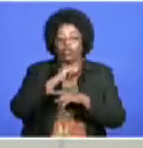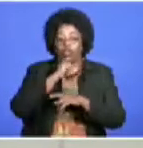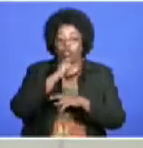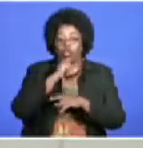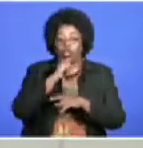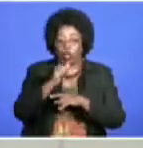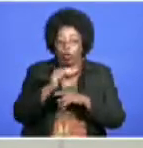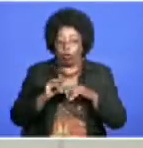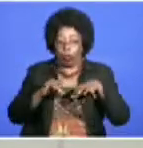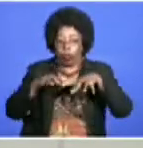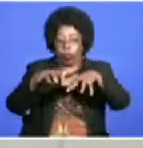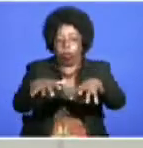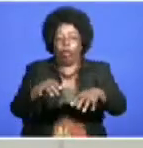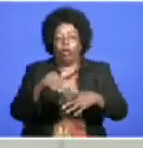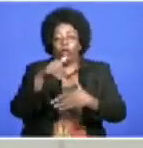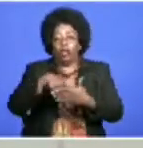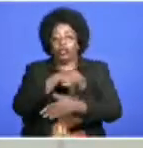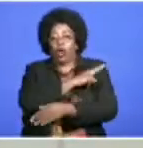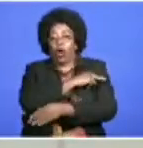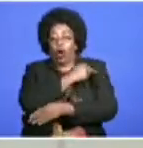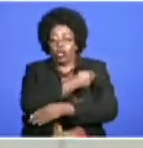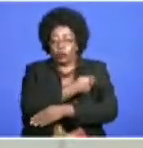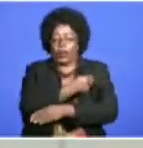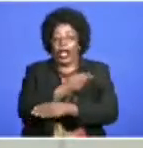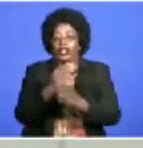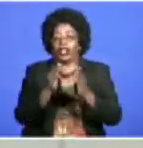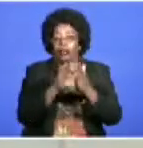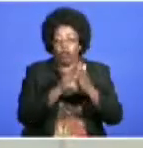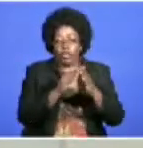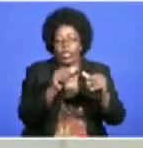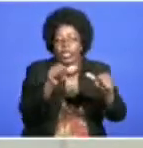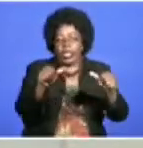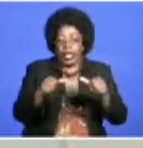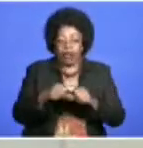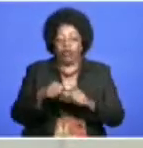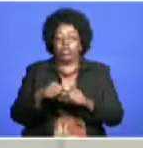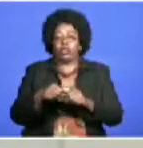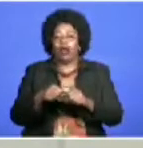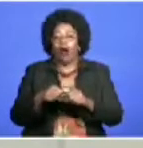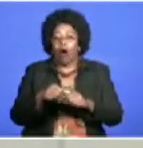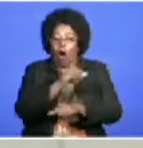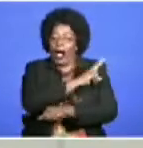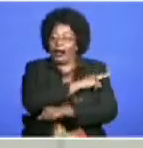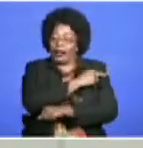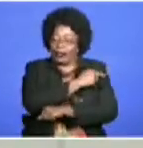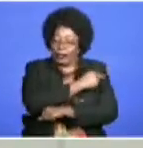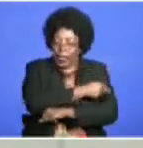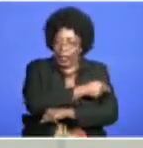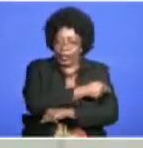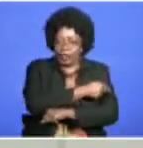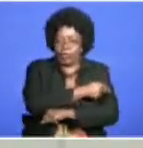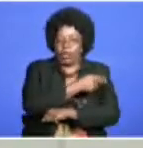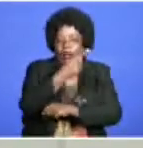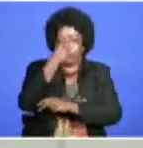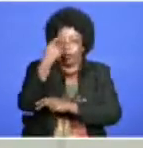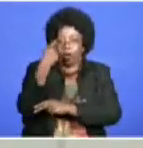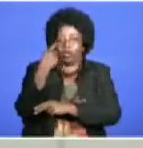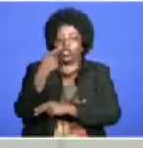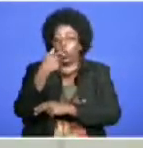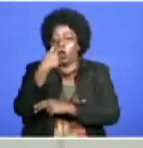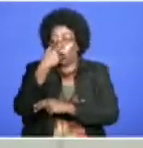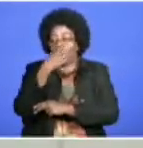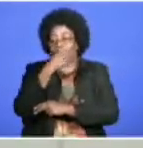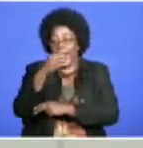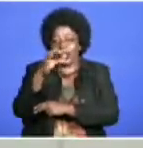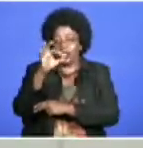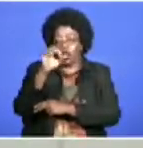flood the hospitals and community settings, clinics, or doctors' offices, because cold and flu is common. We